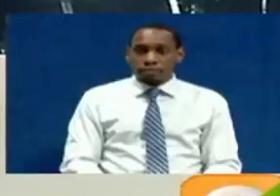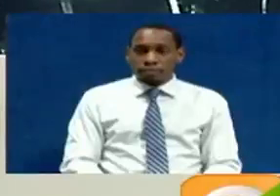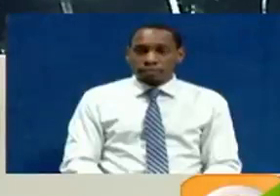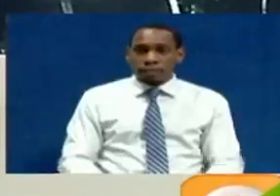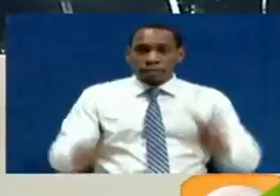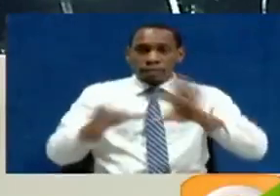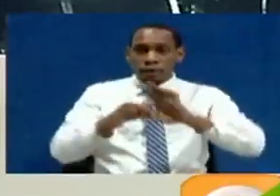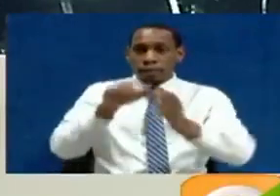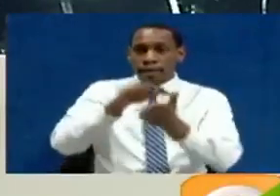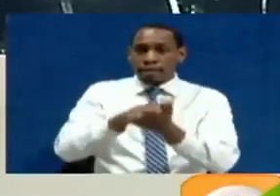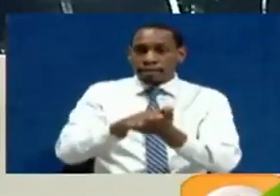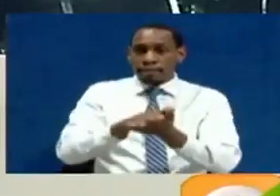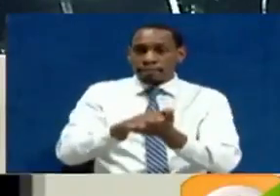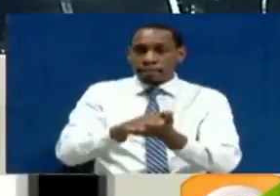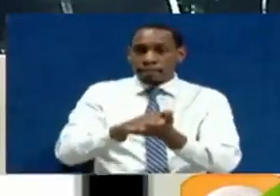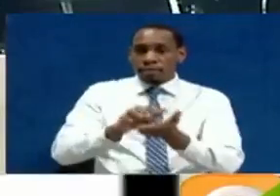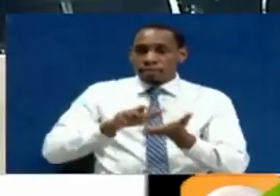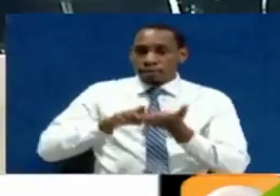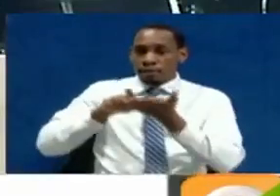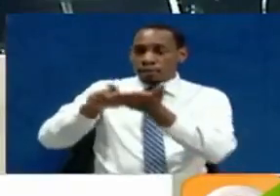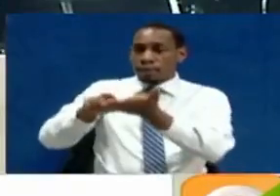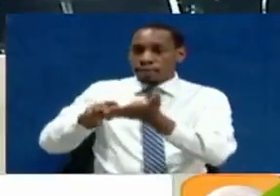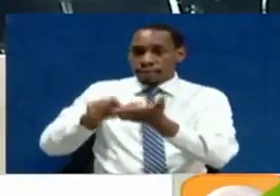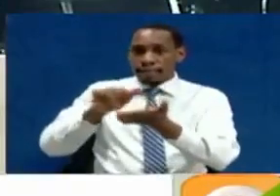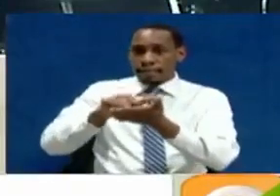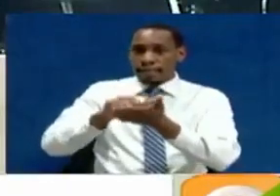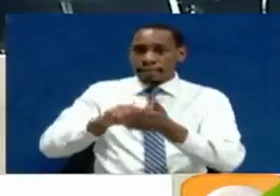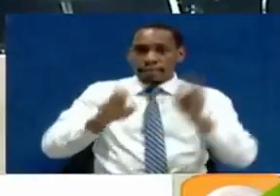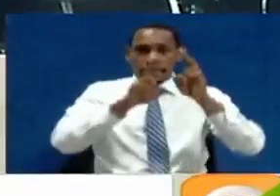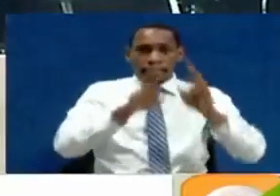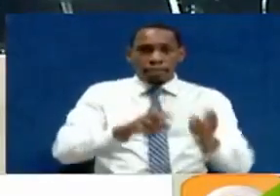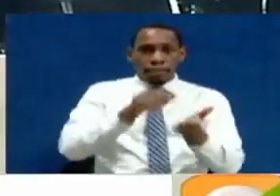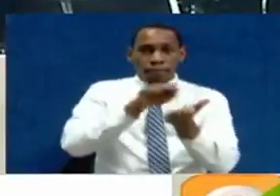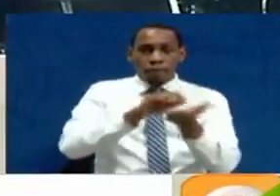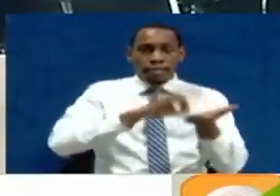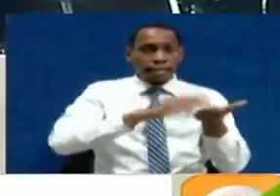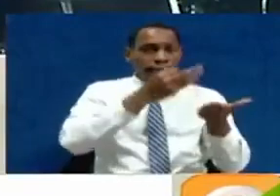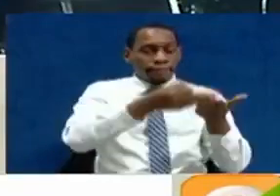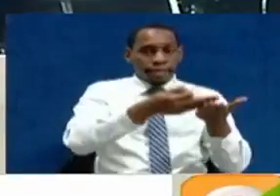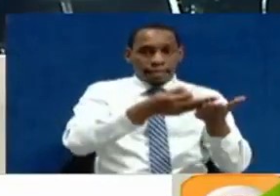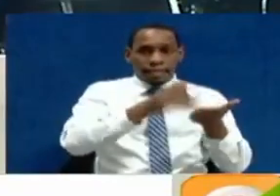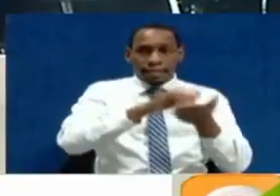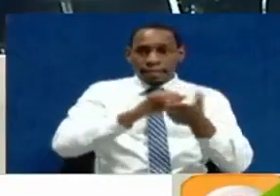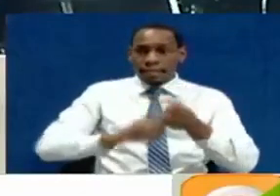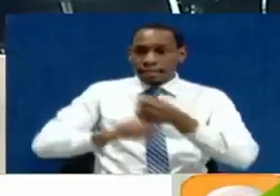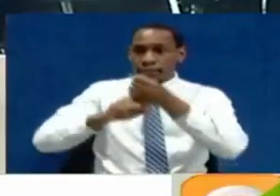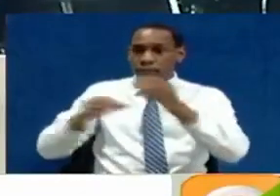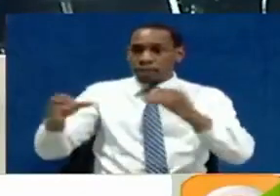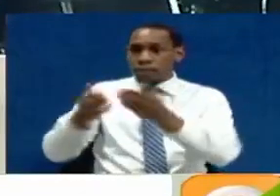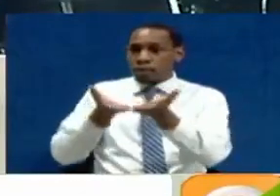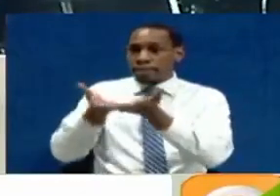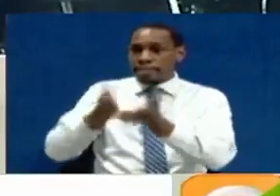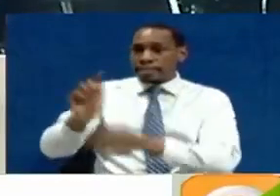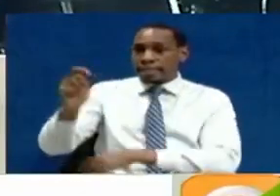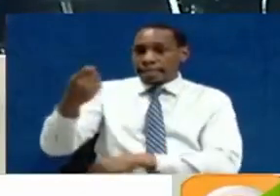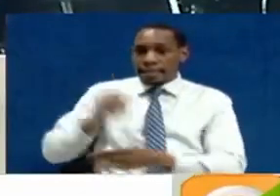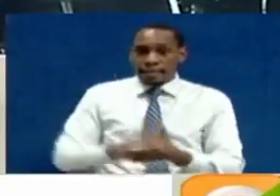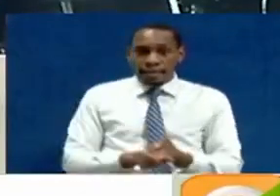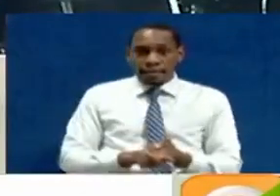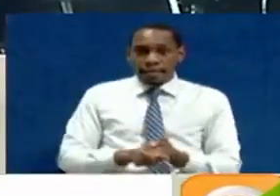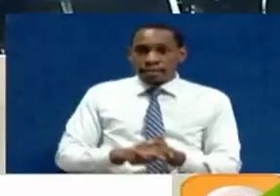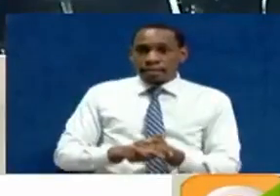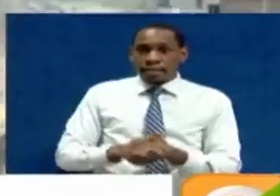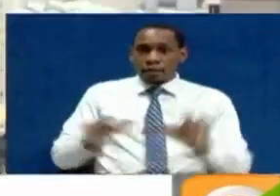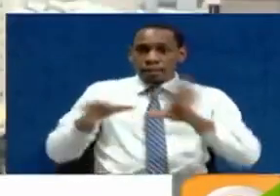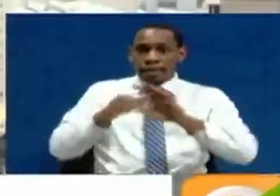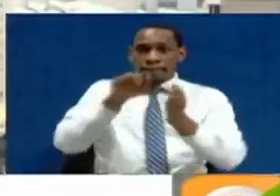Meanwhile, Cooperative Bank has secured a long-term financing facility from the International Monetary Fund to boost small businesses in the country. The